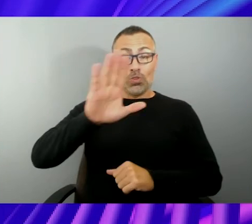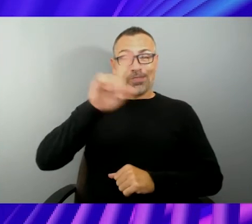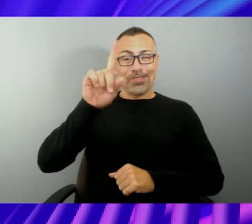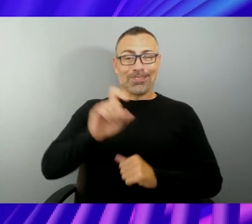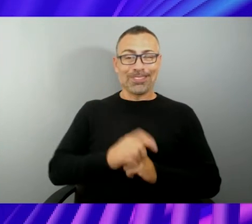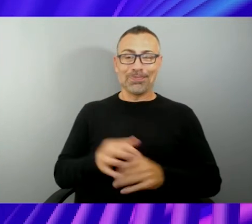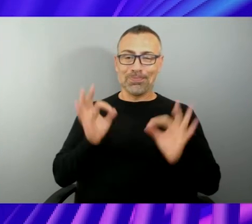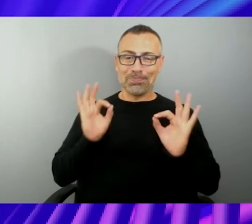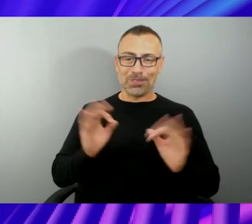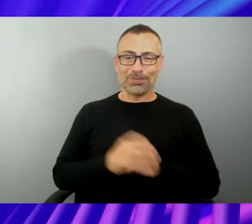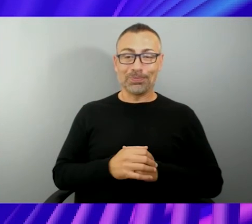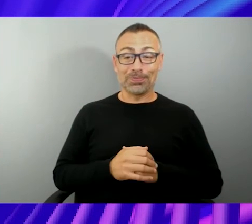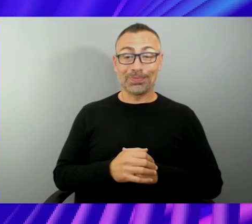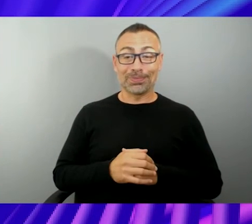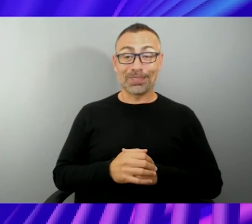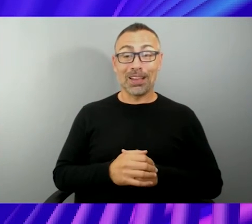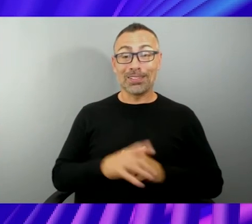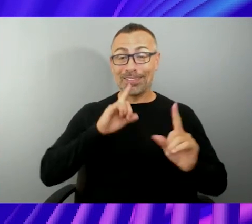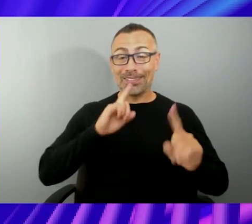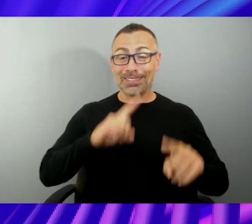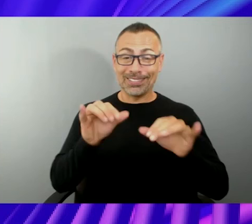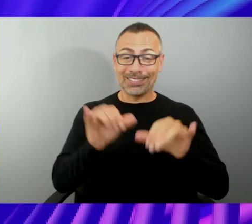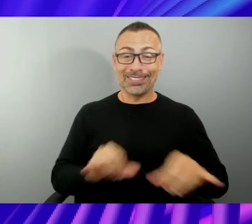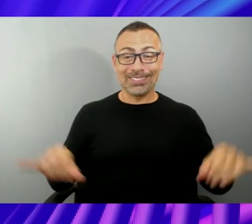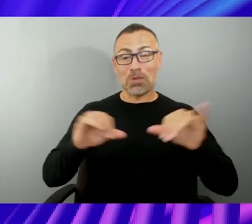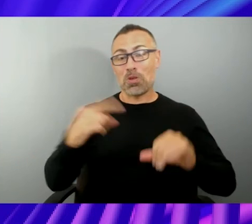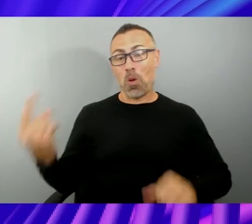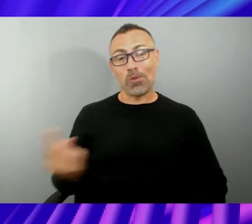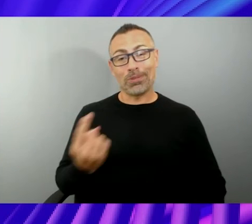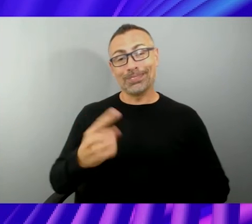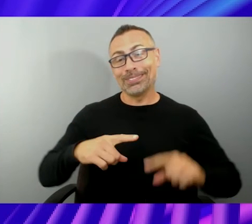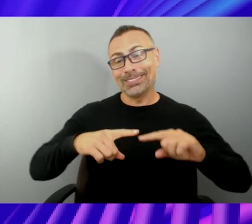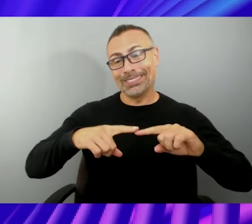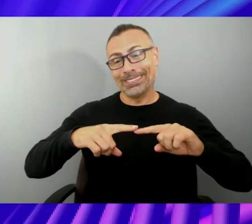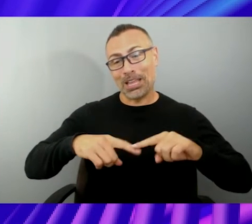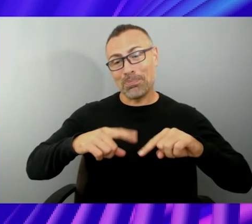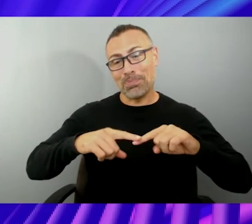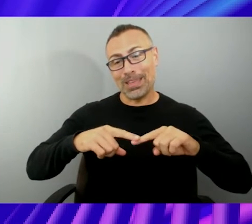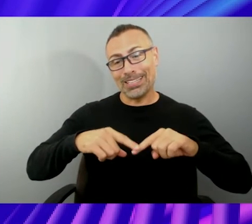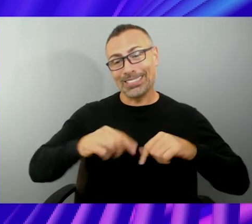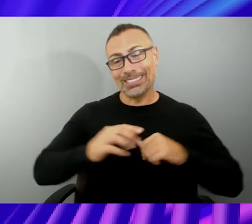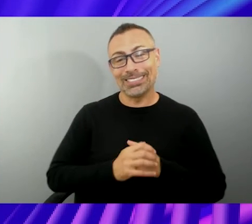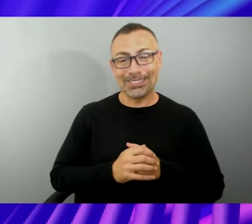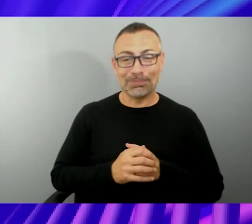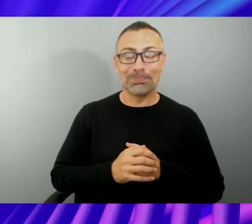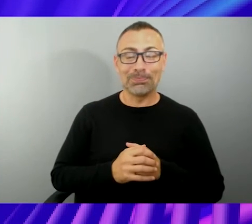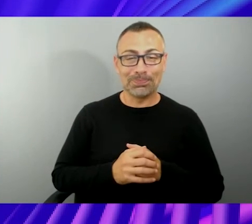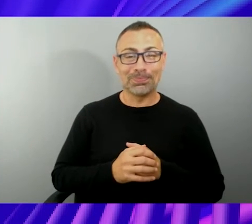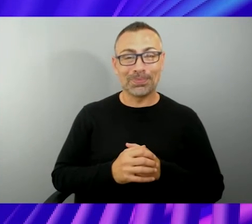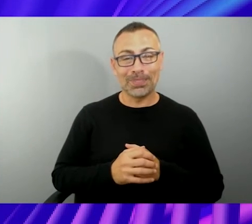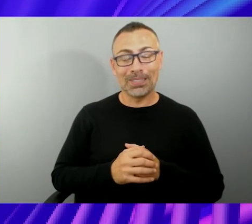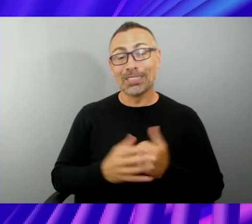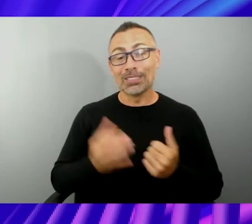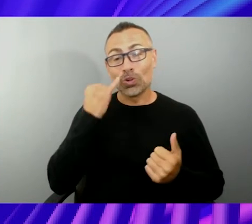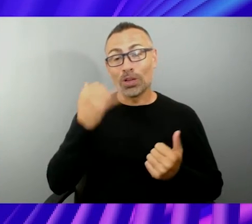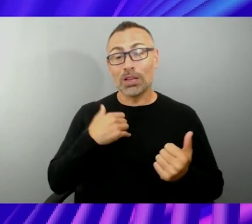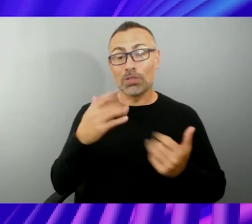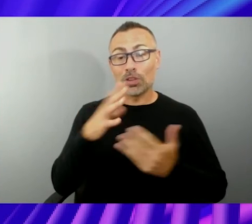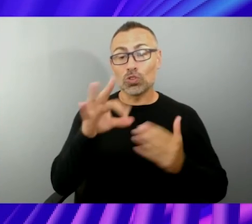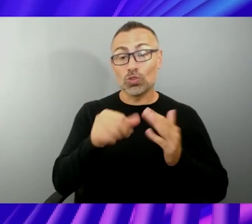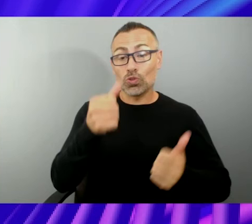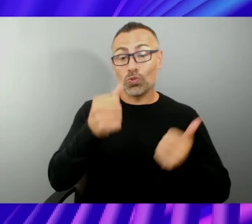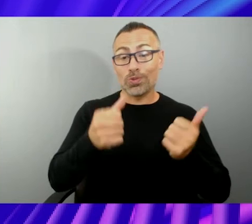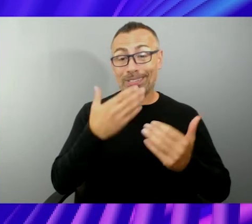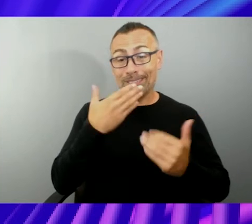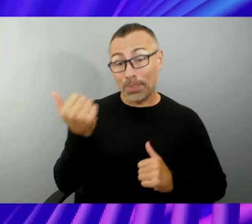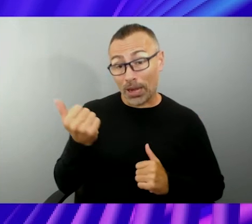does. So, instead of actually going from the perspective of which one is better, it's always